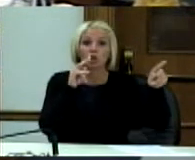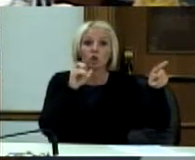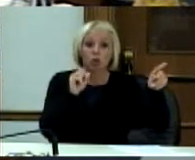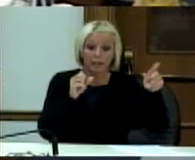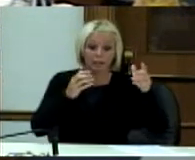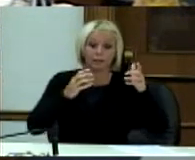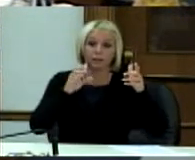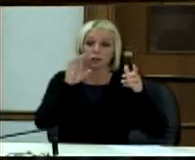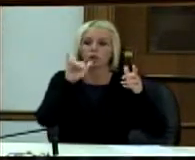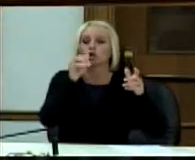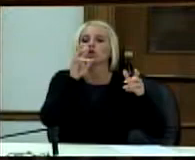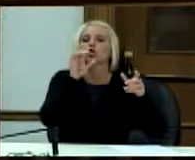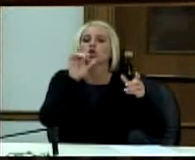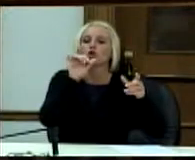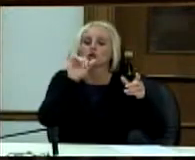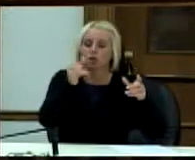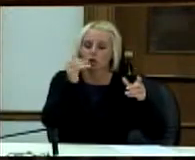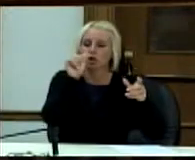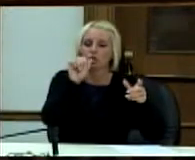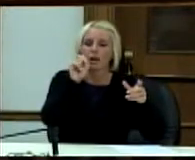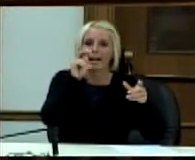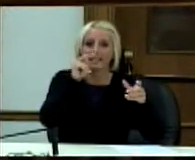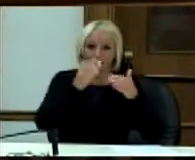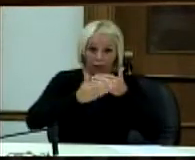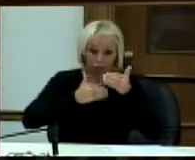Any further discussion on this item?